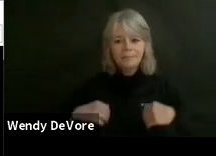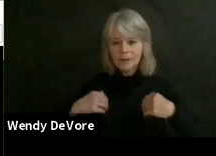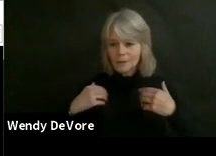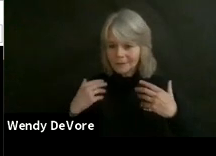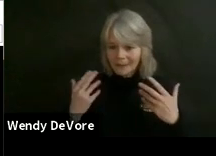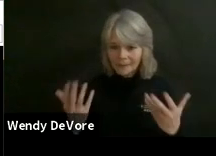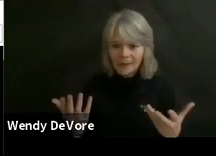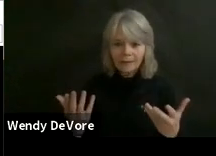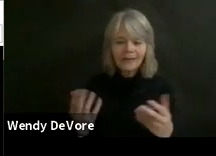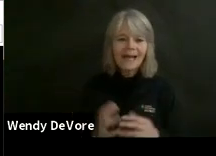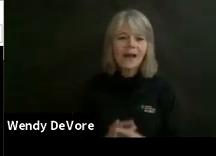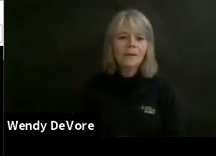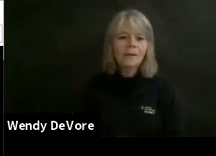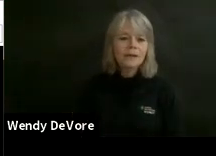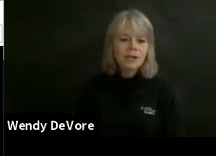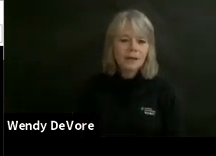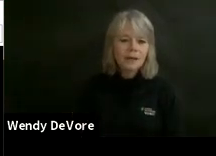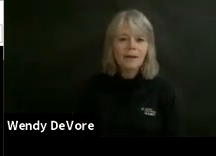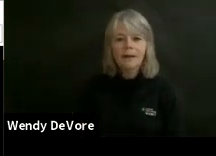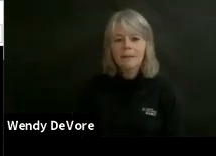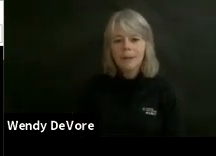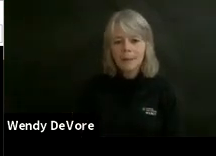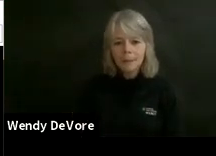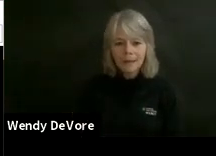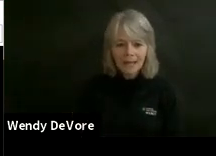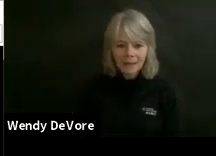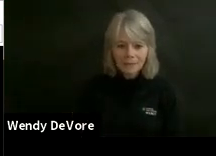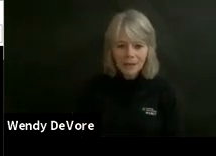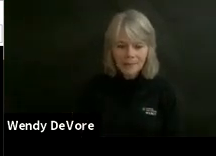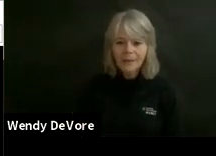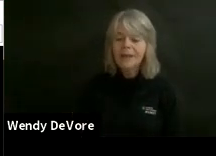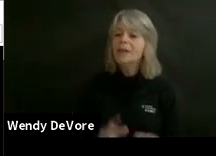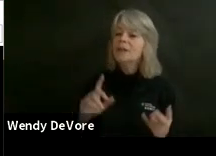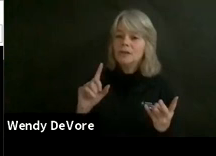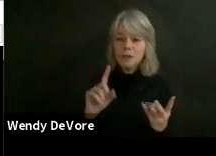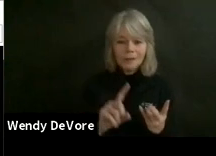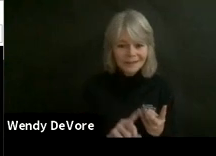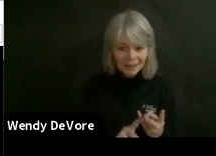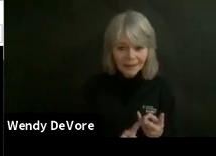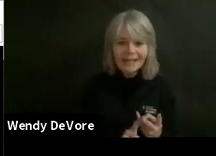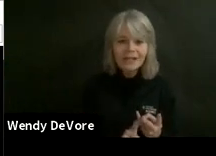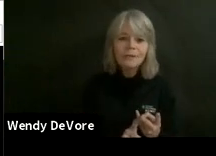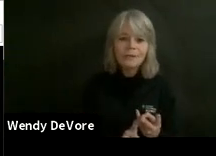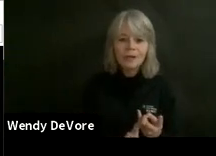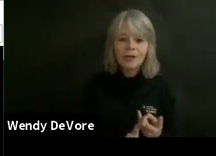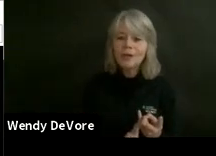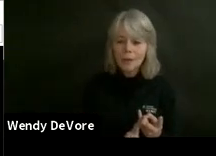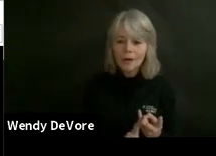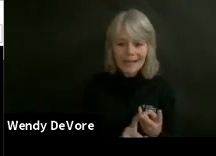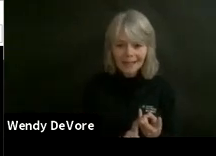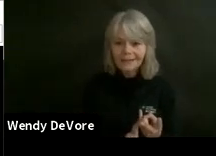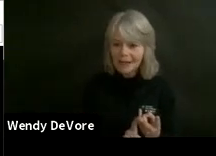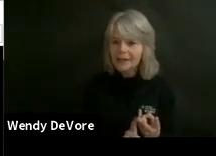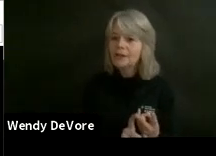again, you do the same thing, send out the agenda and paperwork ahead of time. You would still need to secure